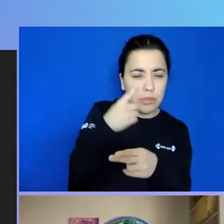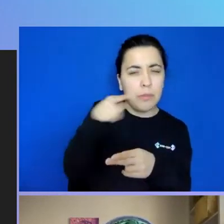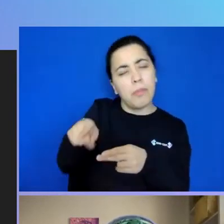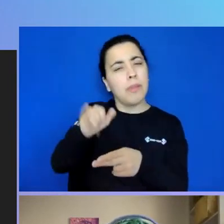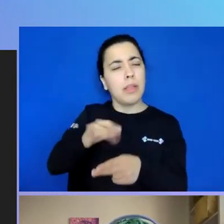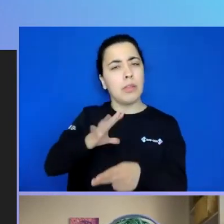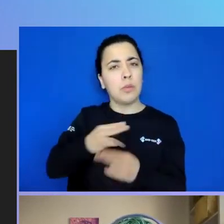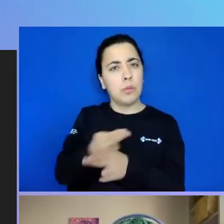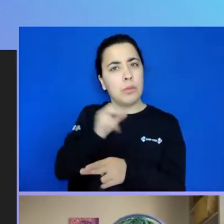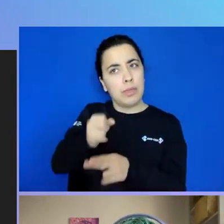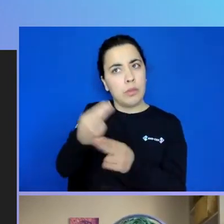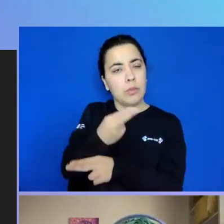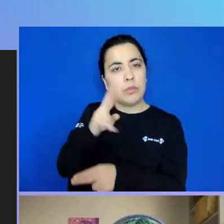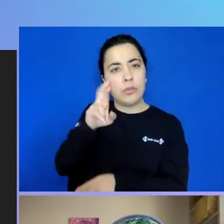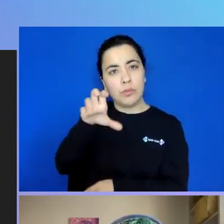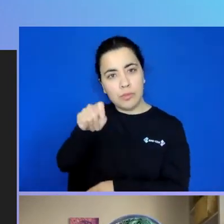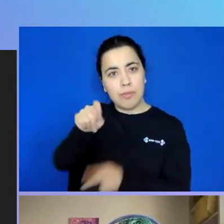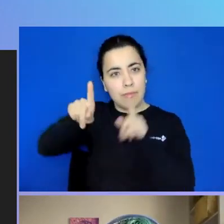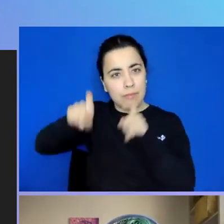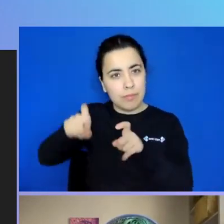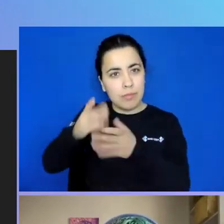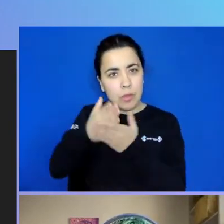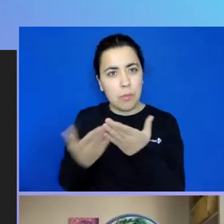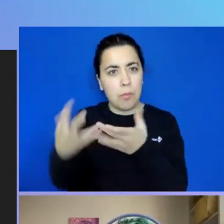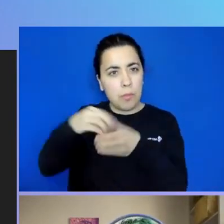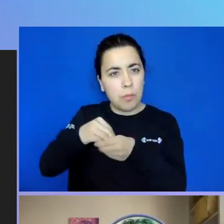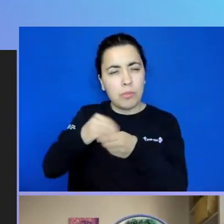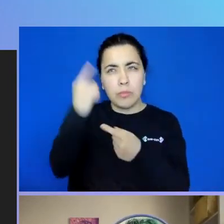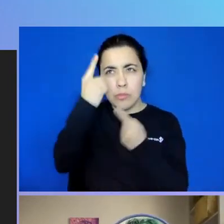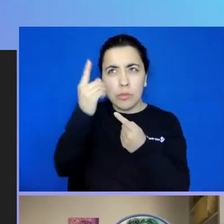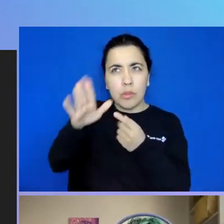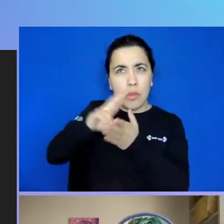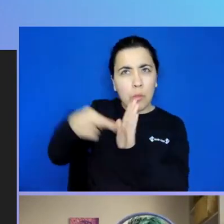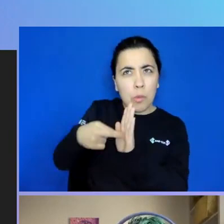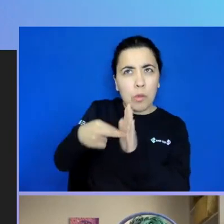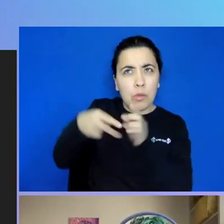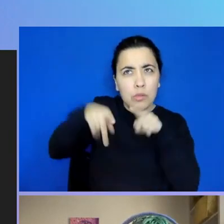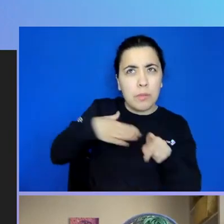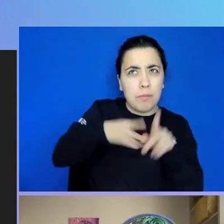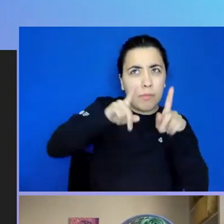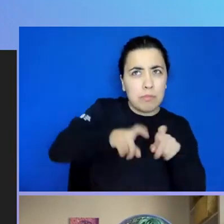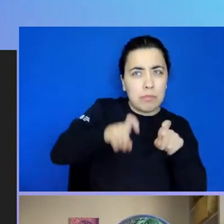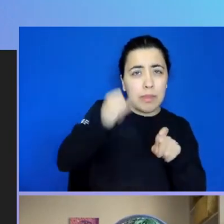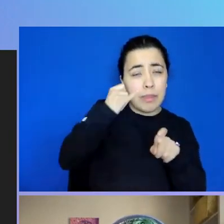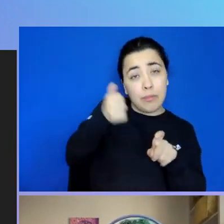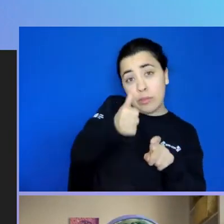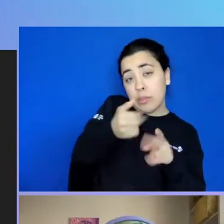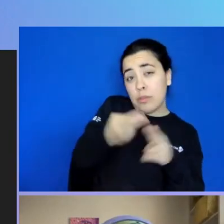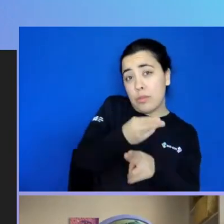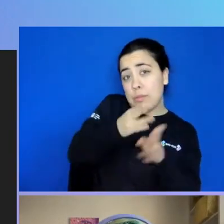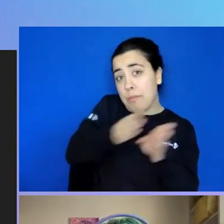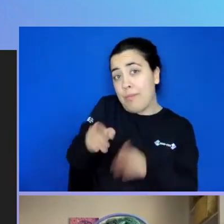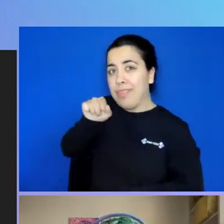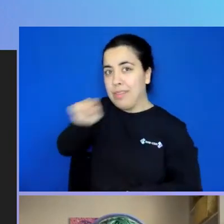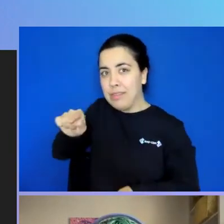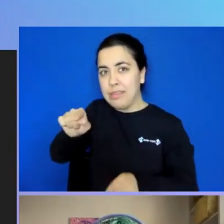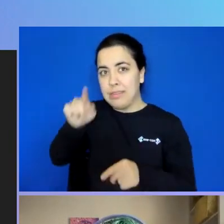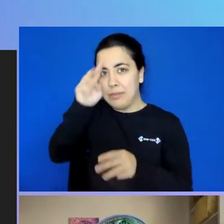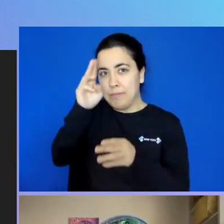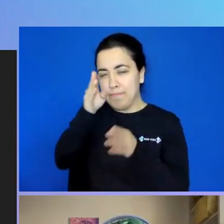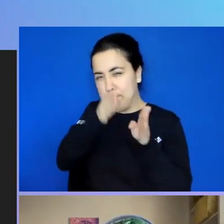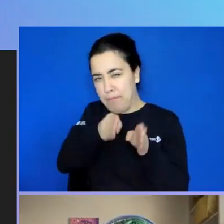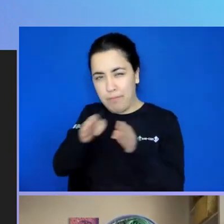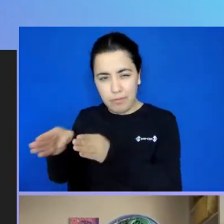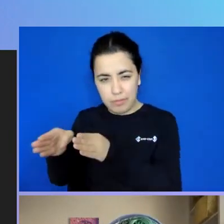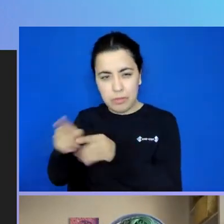it does help you think about those roles of your components a little bit more in your testing process if you're using that method. But then